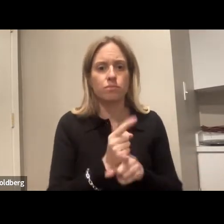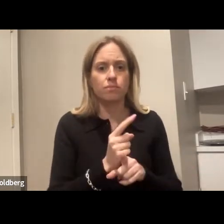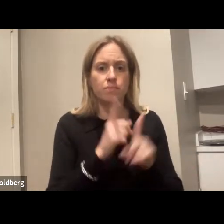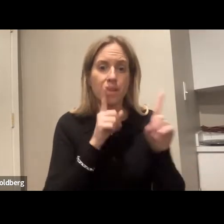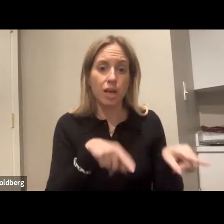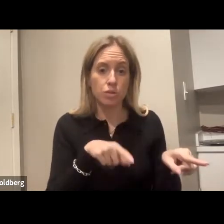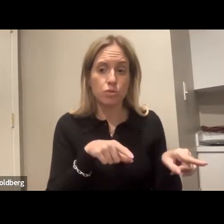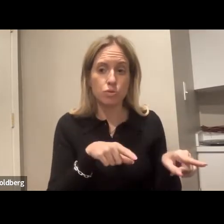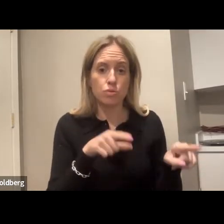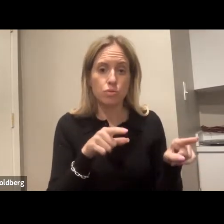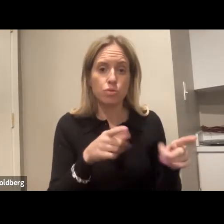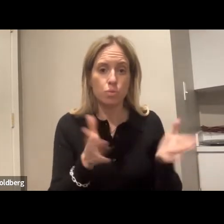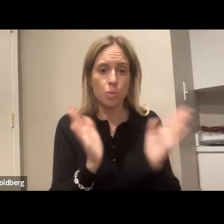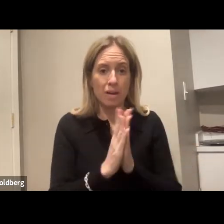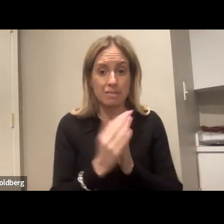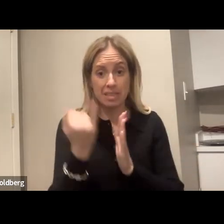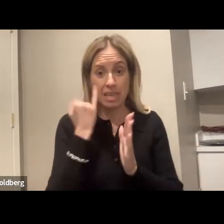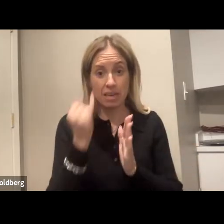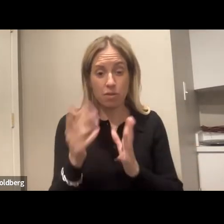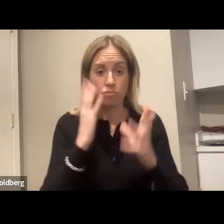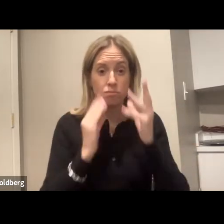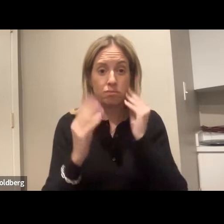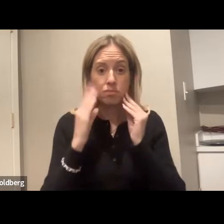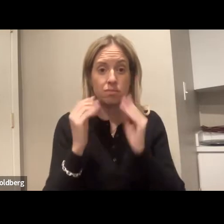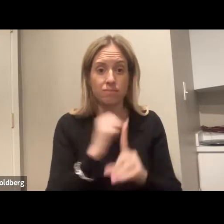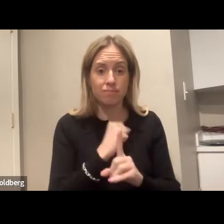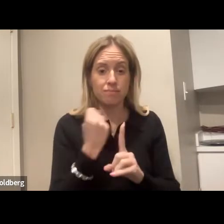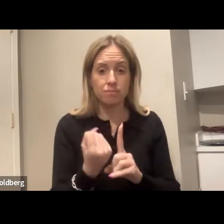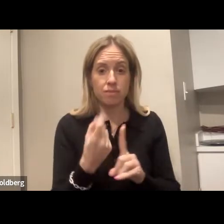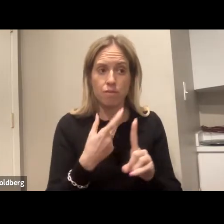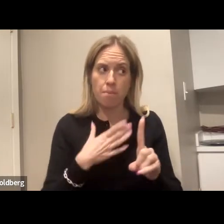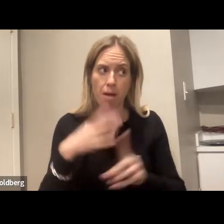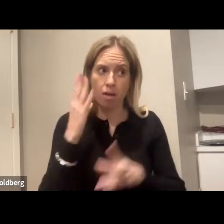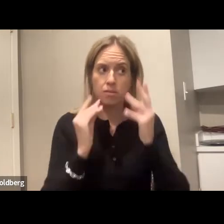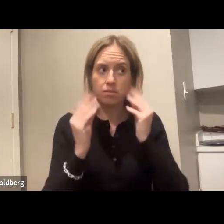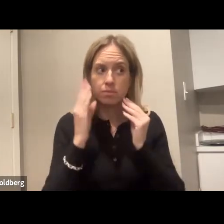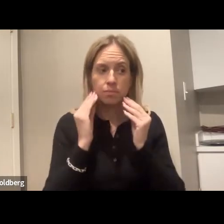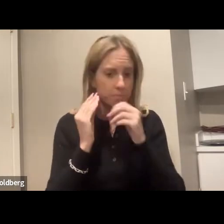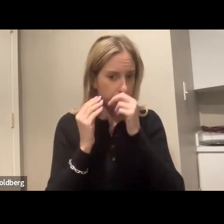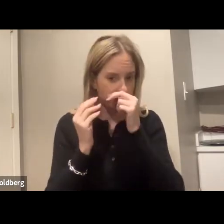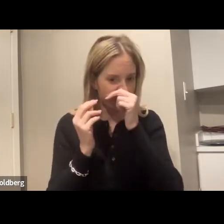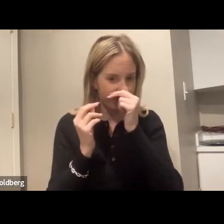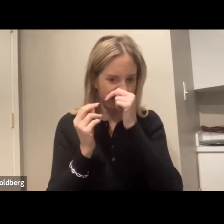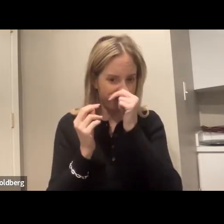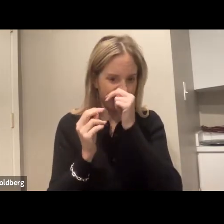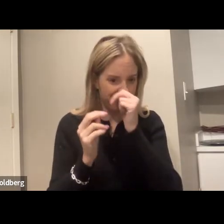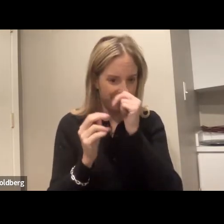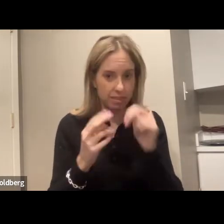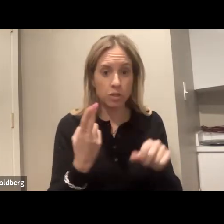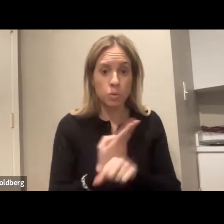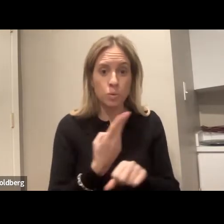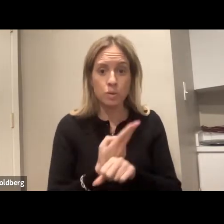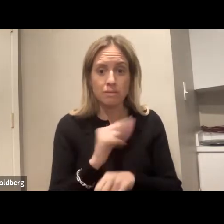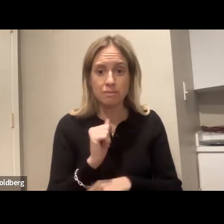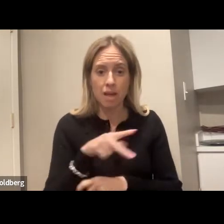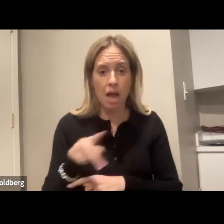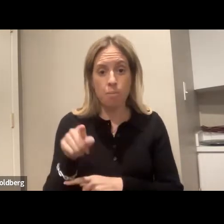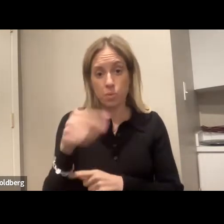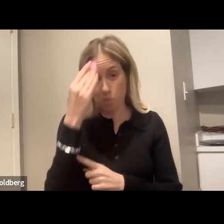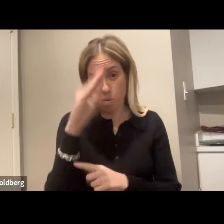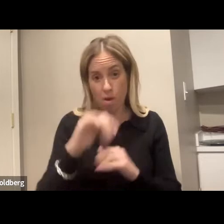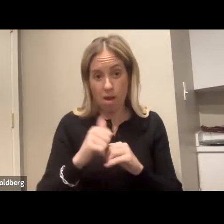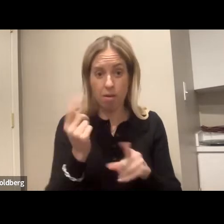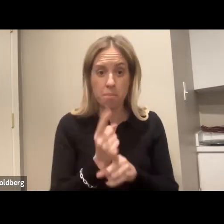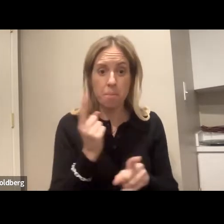for you. If you ever do run into a situation, this is from my experience, if you do run into a situation where you're using the app or don't know how to